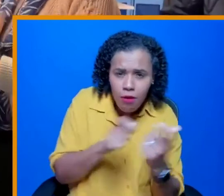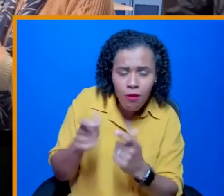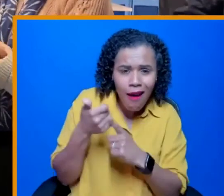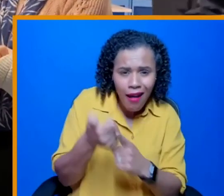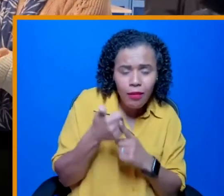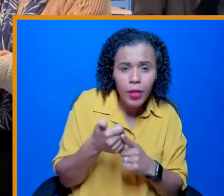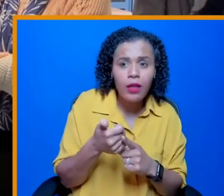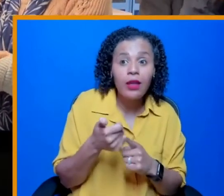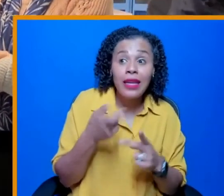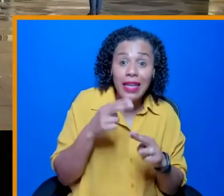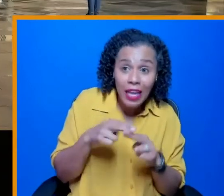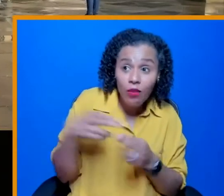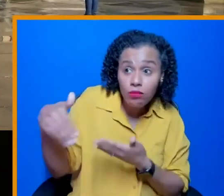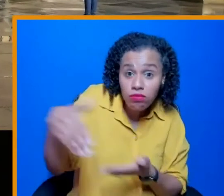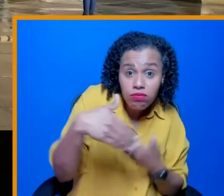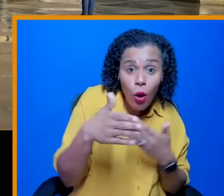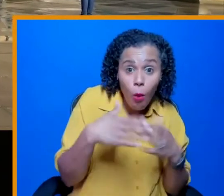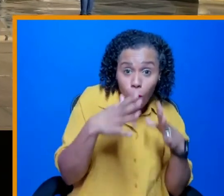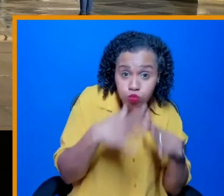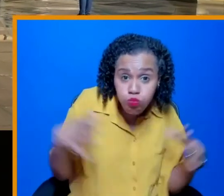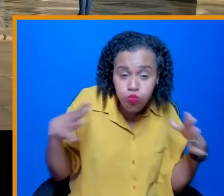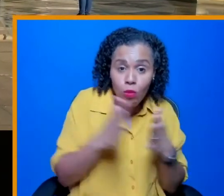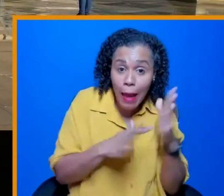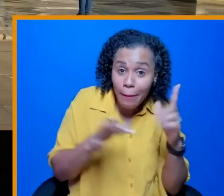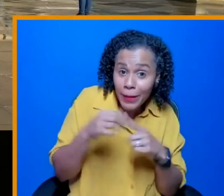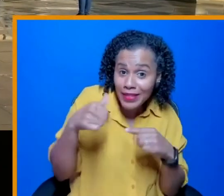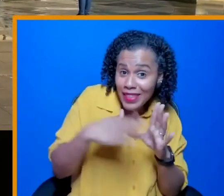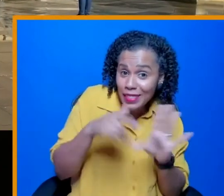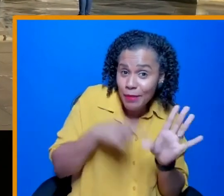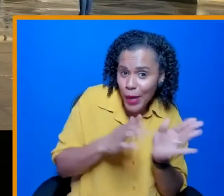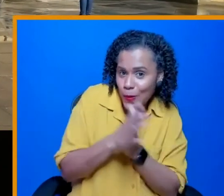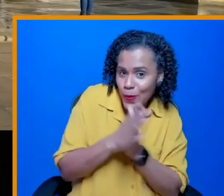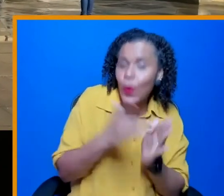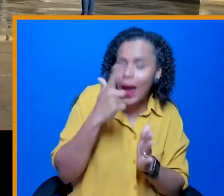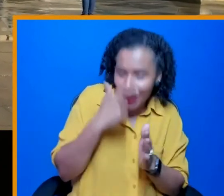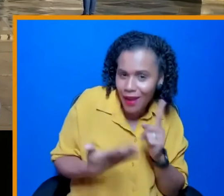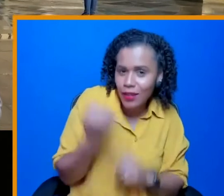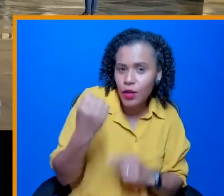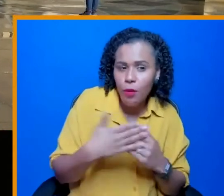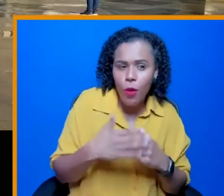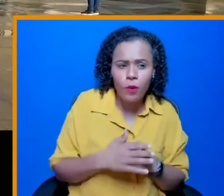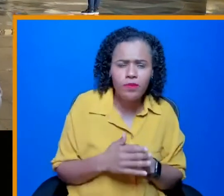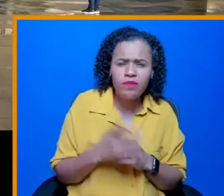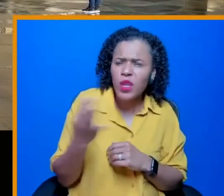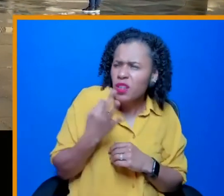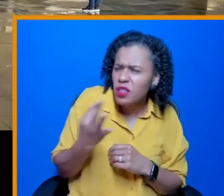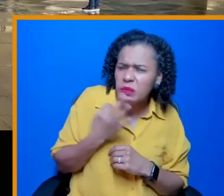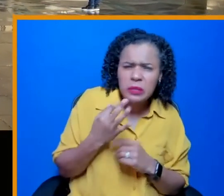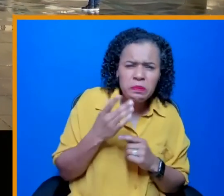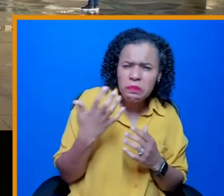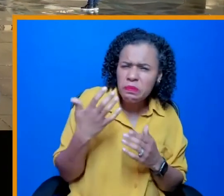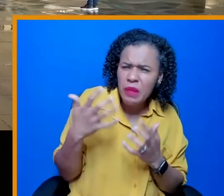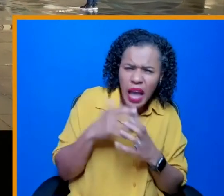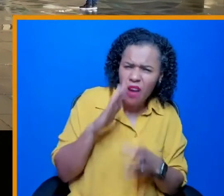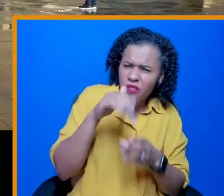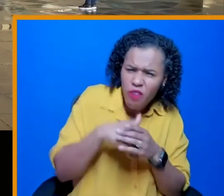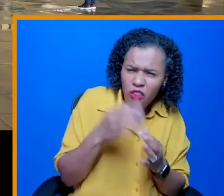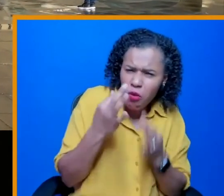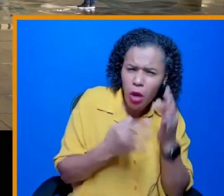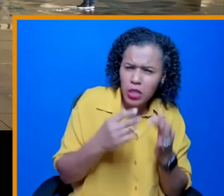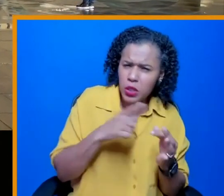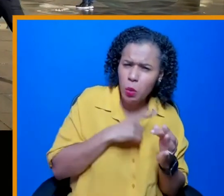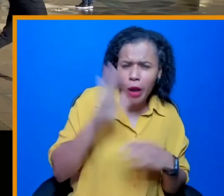Democrats this May. Many people have asked me, how did I get involved in politics and why did I actually stand for election